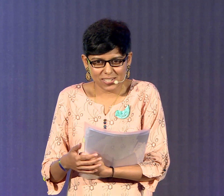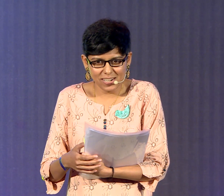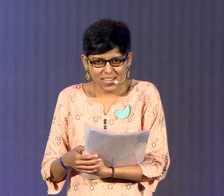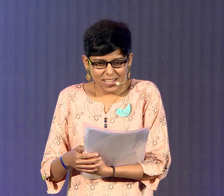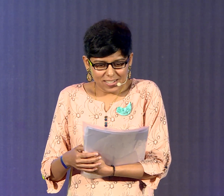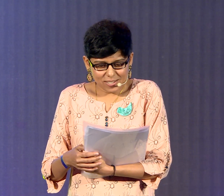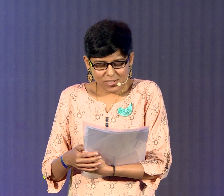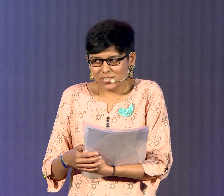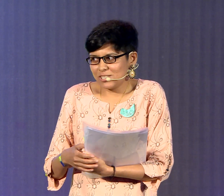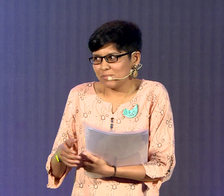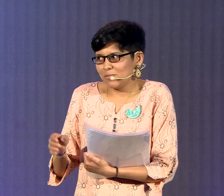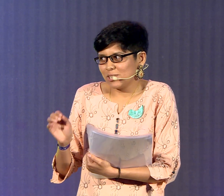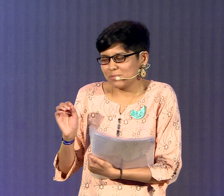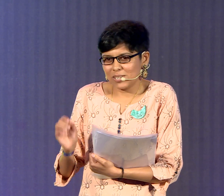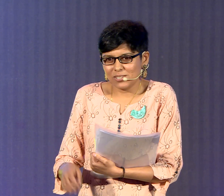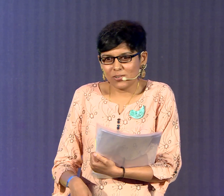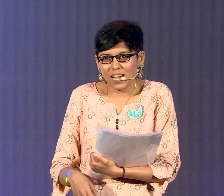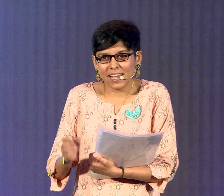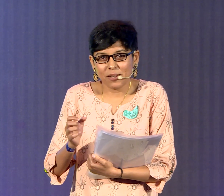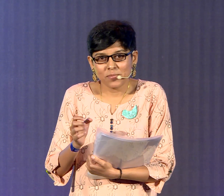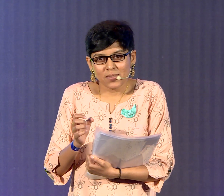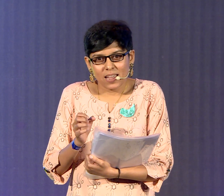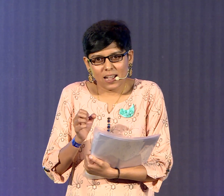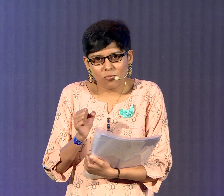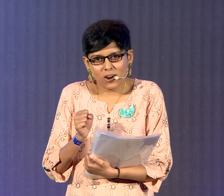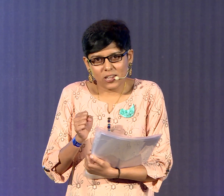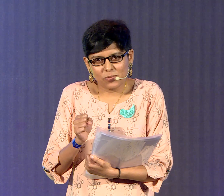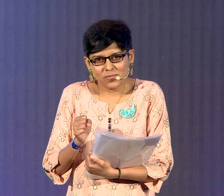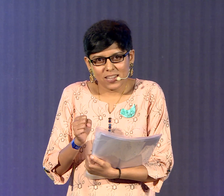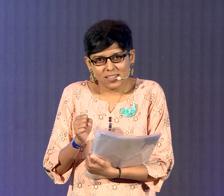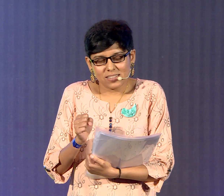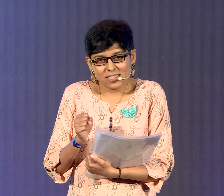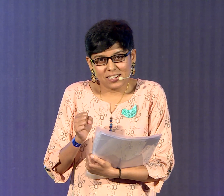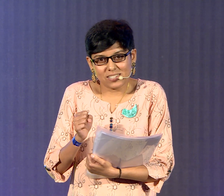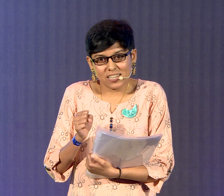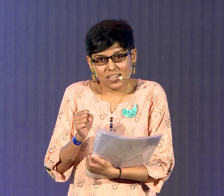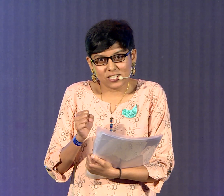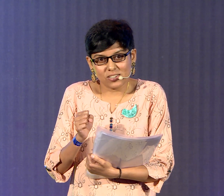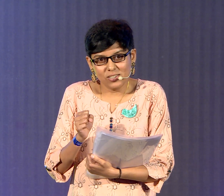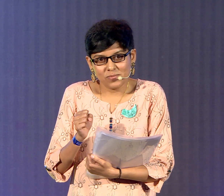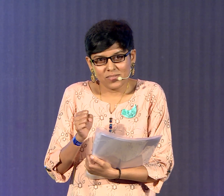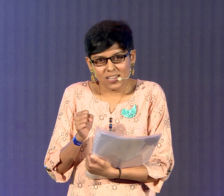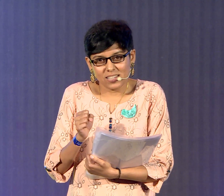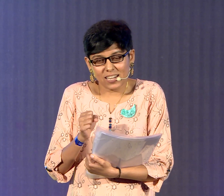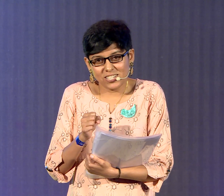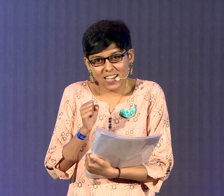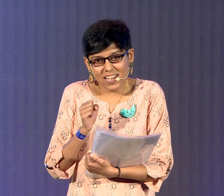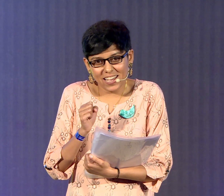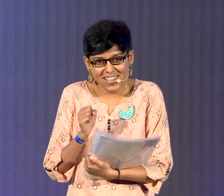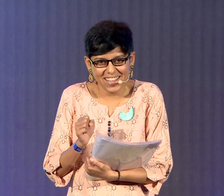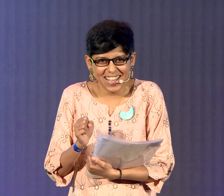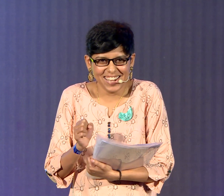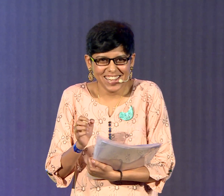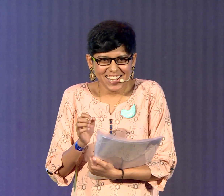different person. So I changed my voicemail to, "Hi, how are you?" And then I would say, "That's good.